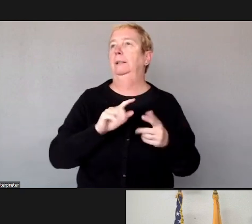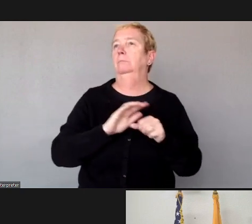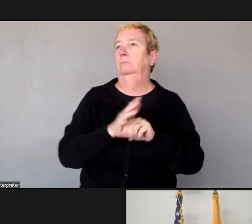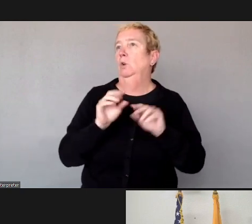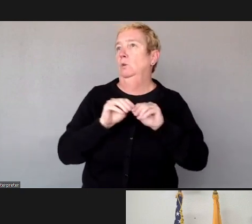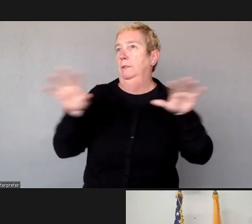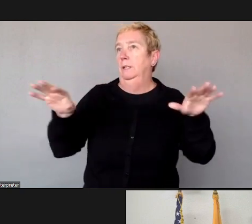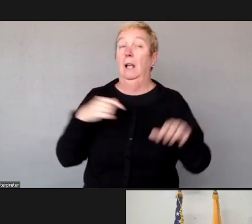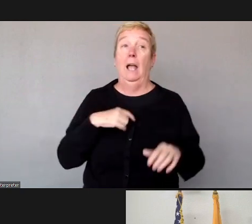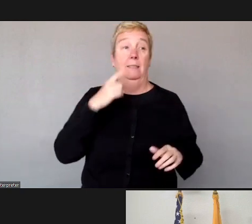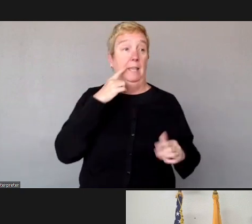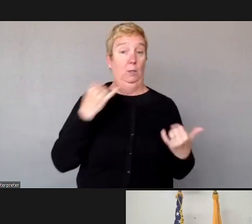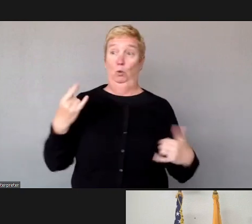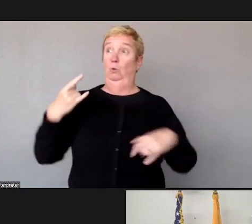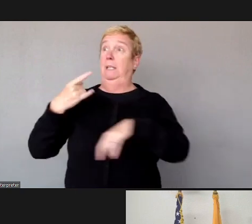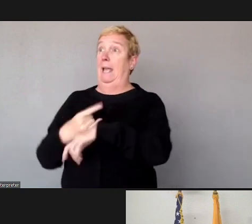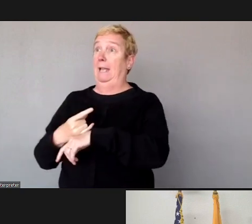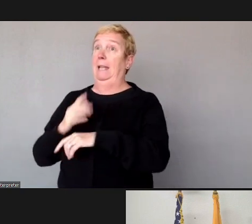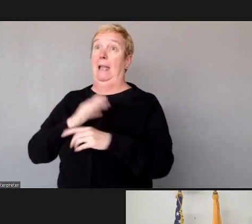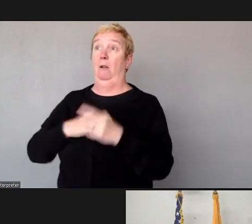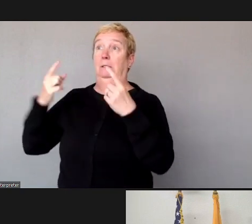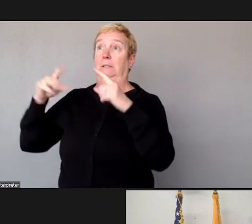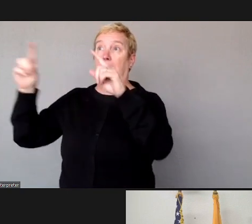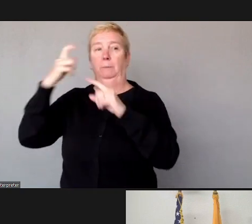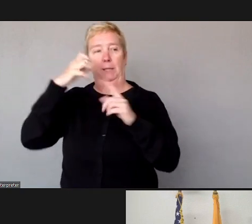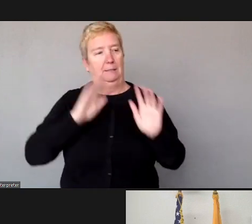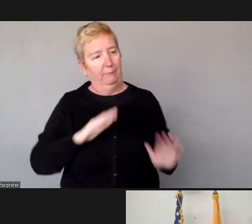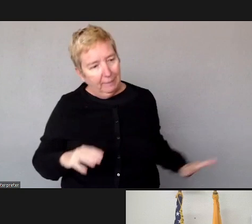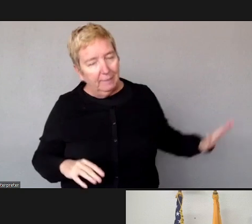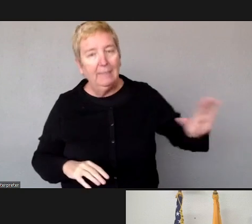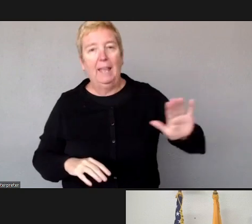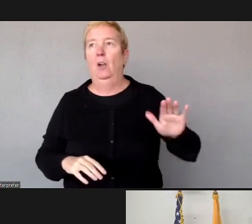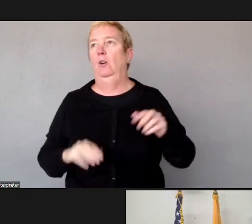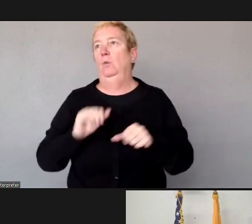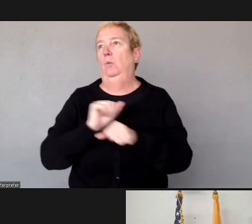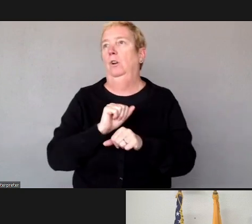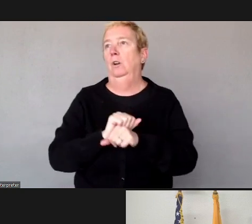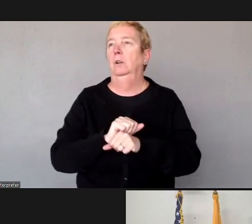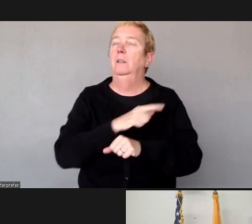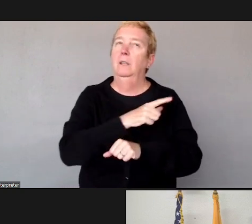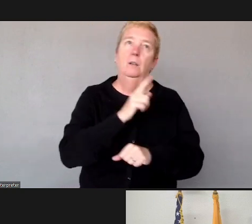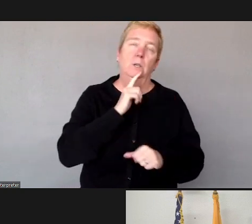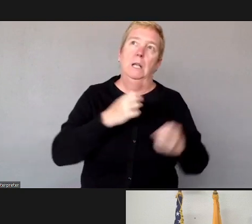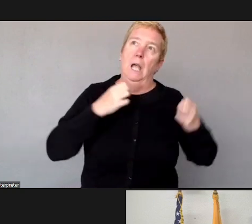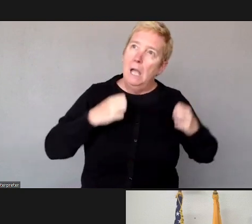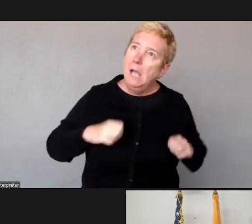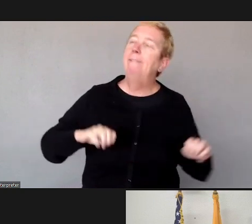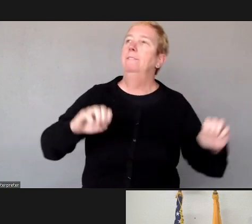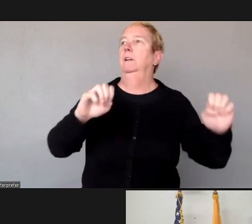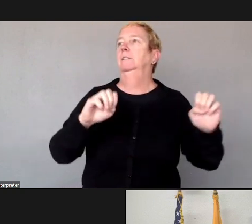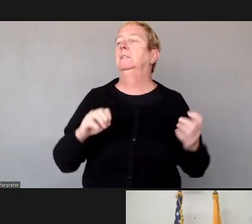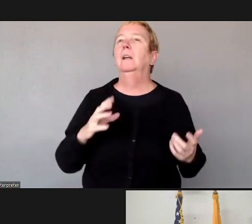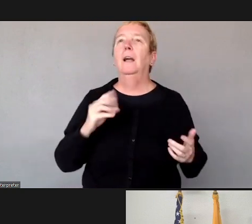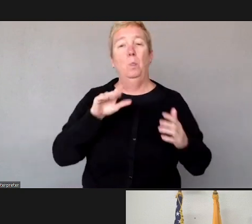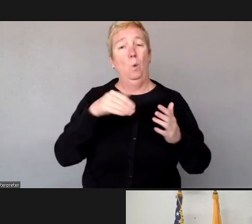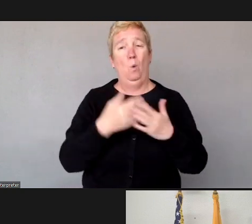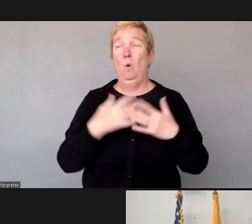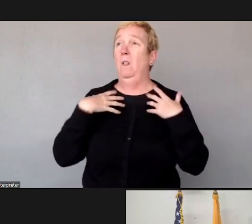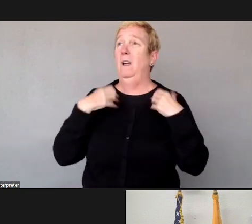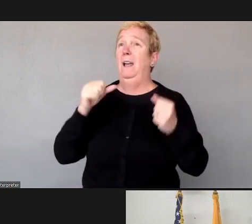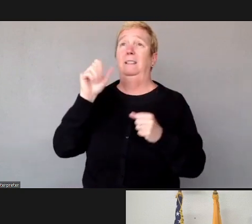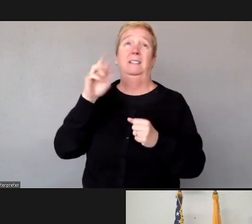at today is in large part due to like the huge efforts of our team here at DOH and the whole healthcare